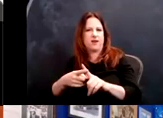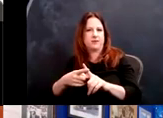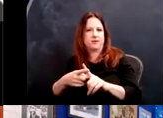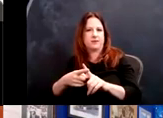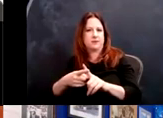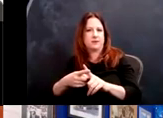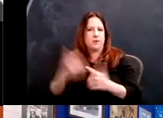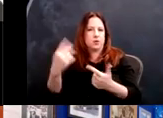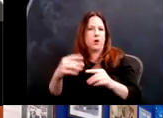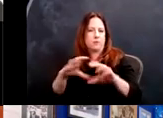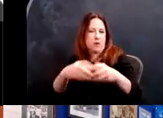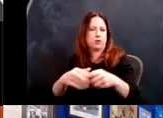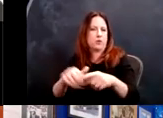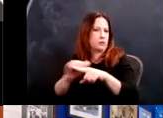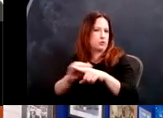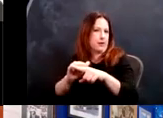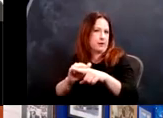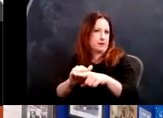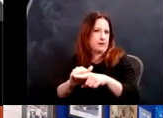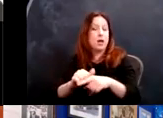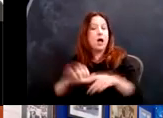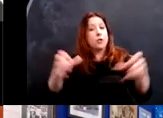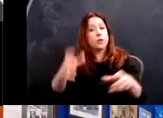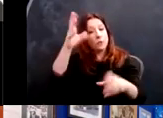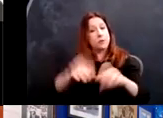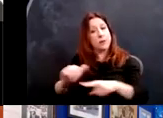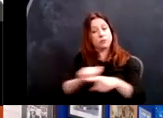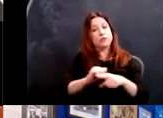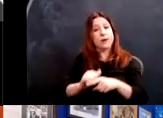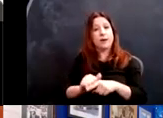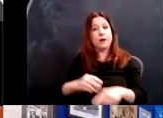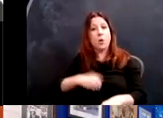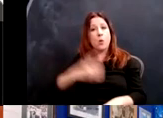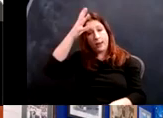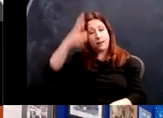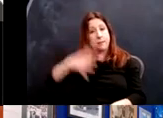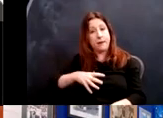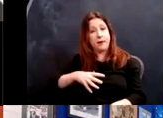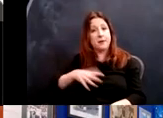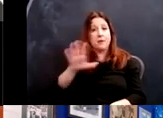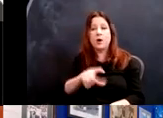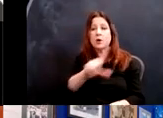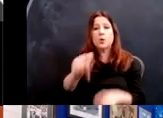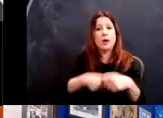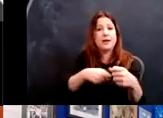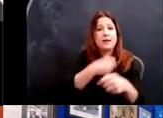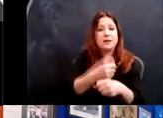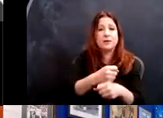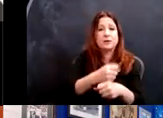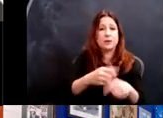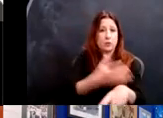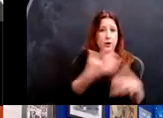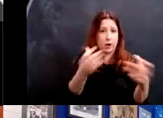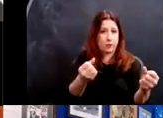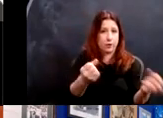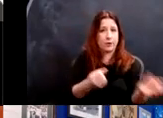couple guys, white men, 20 plus years in recovery in Alcoholics Anonymous. 2 Black women